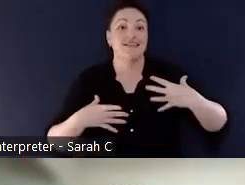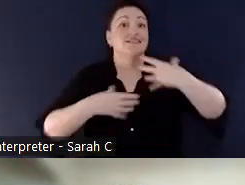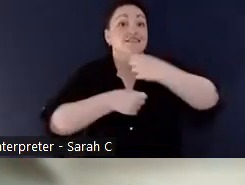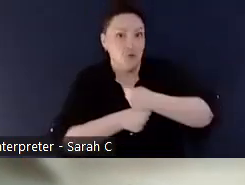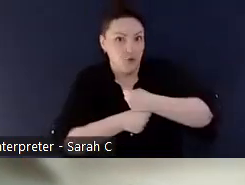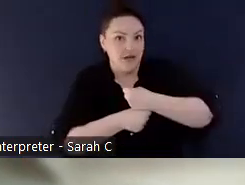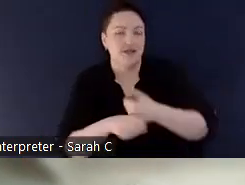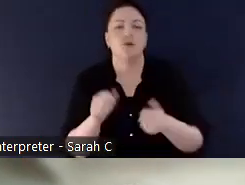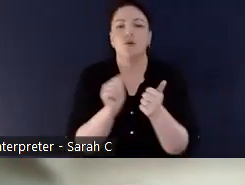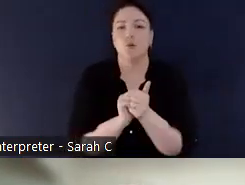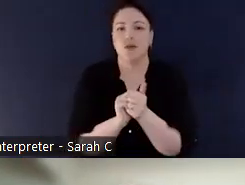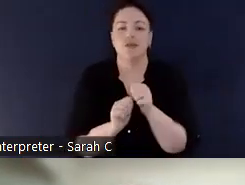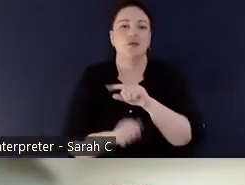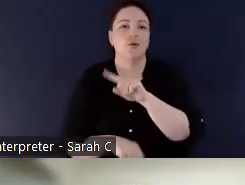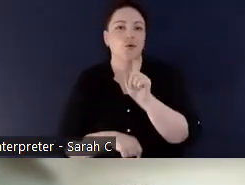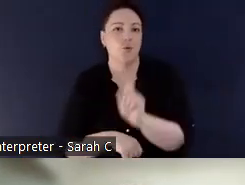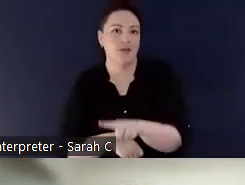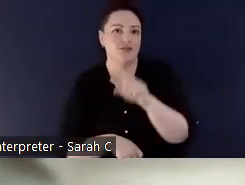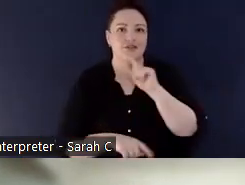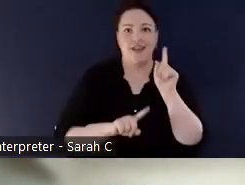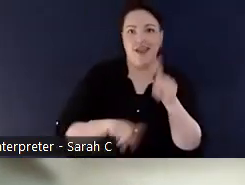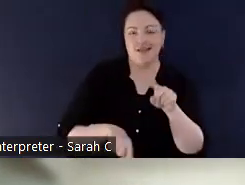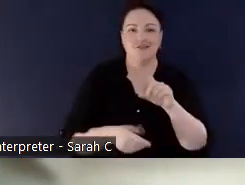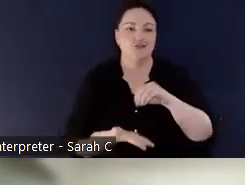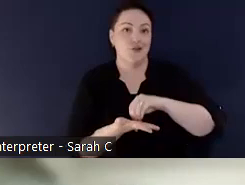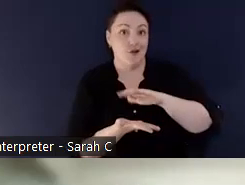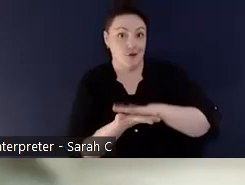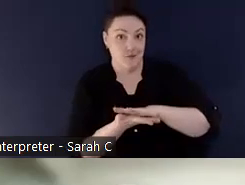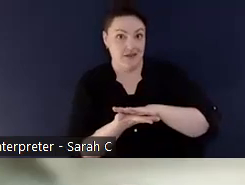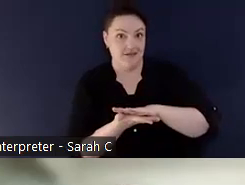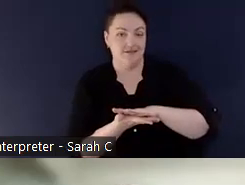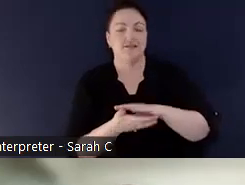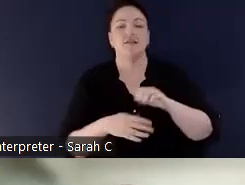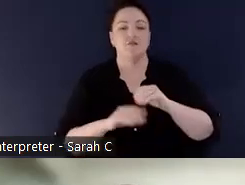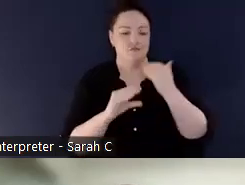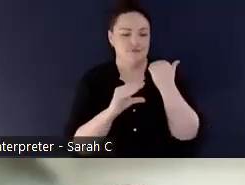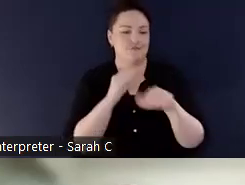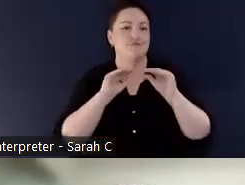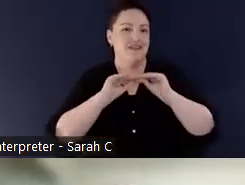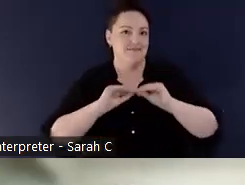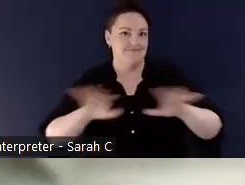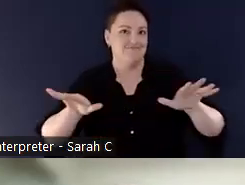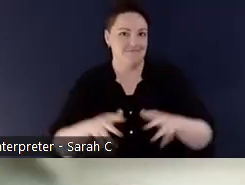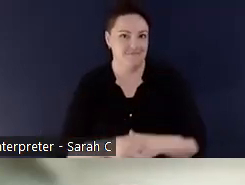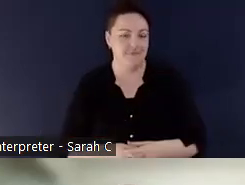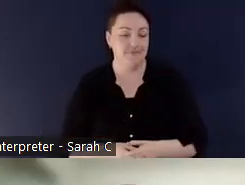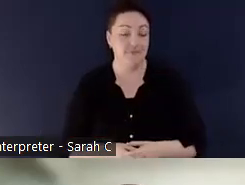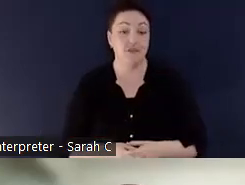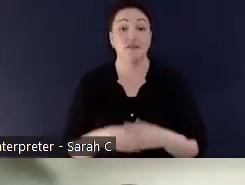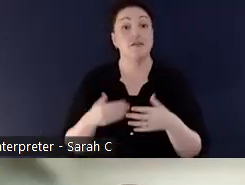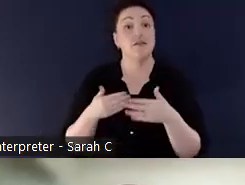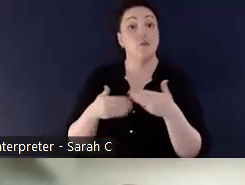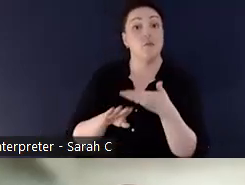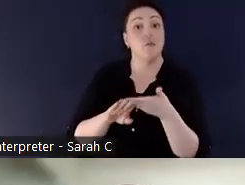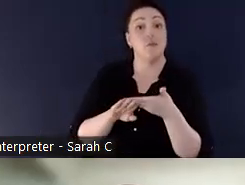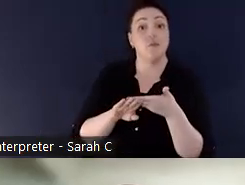Q&A document, and this will be emailed to all the folks who registered. And if you have any questions that come up in the meantime, please feel